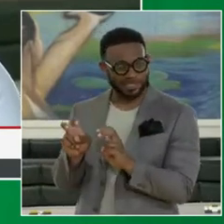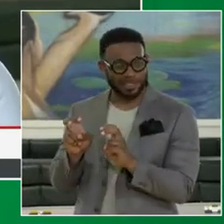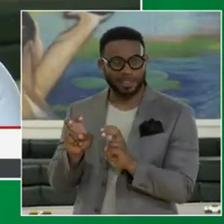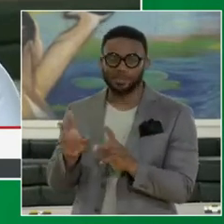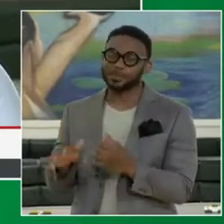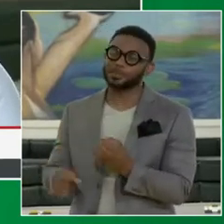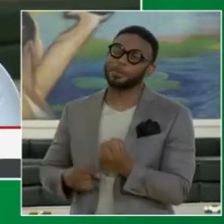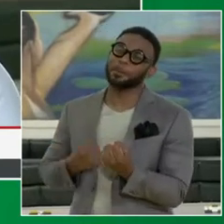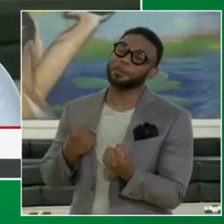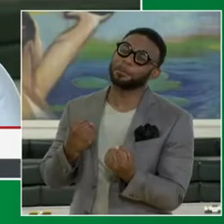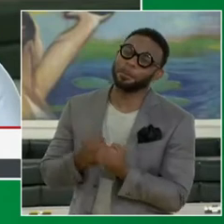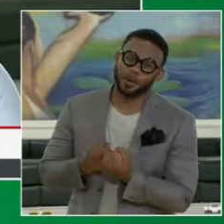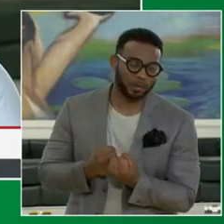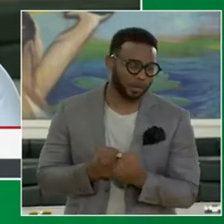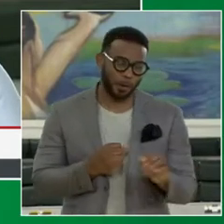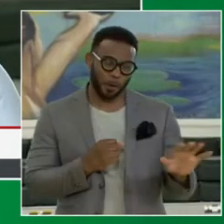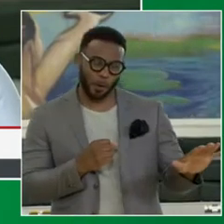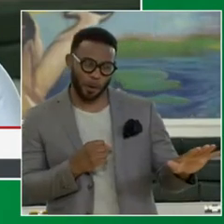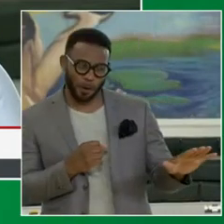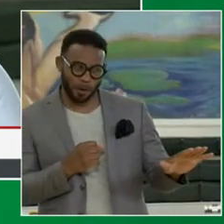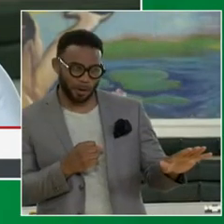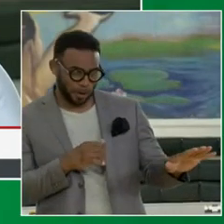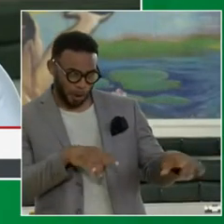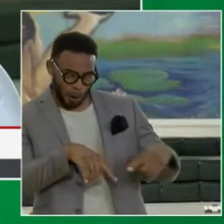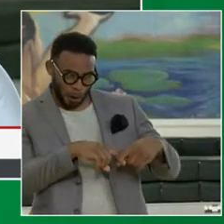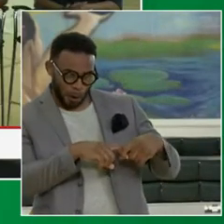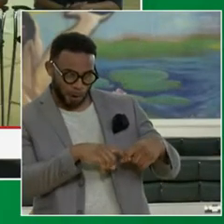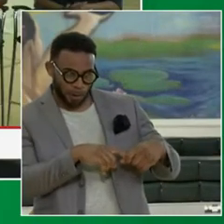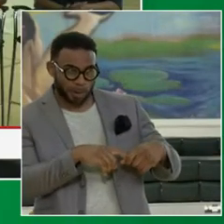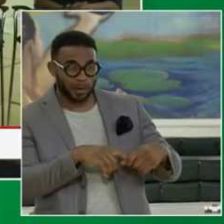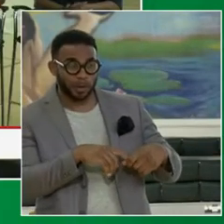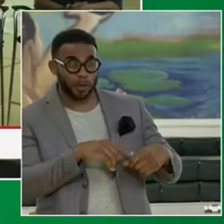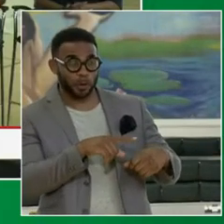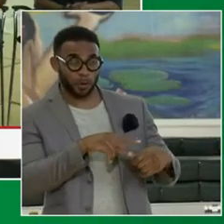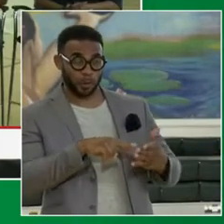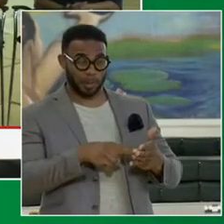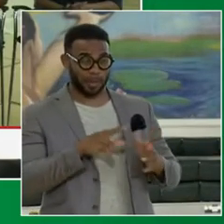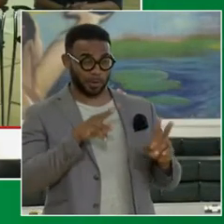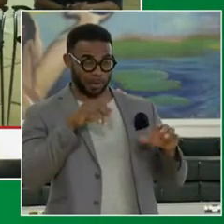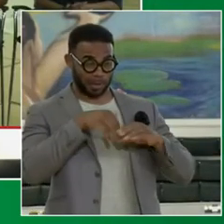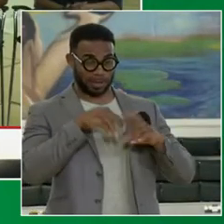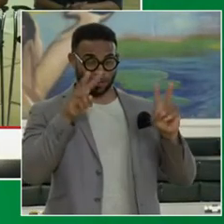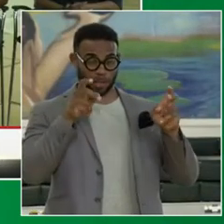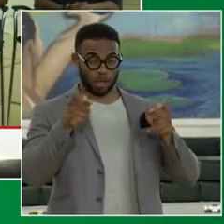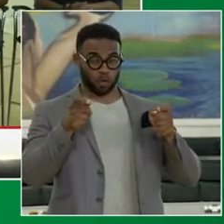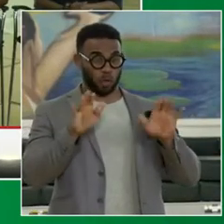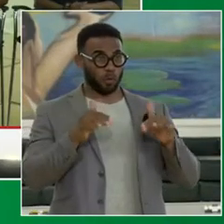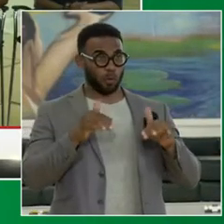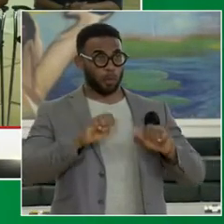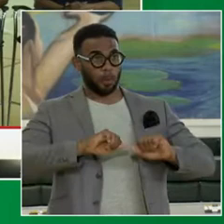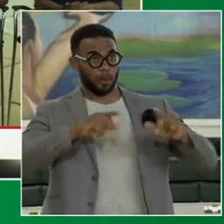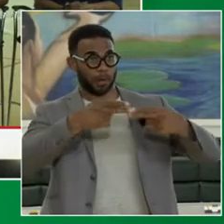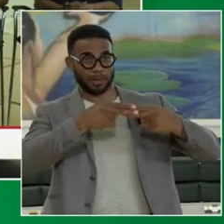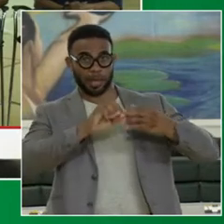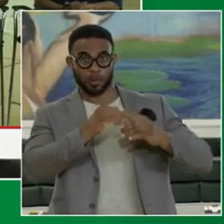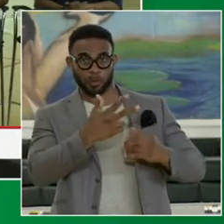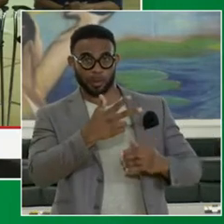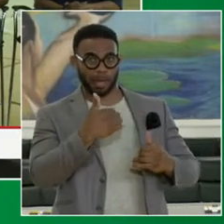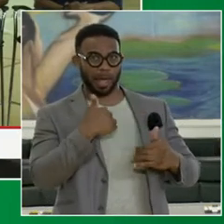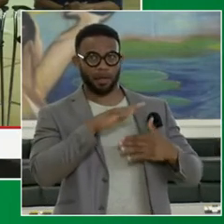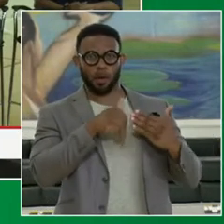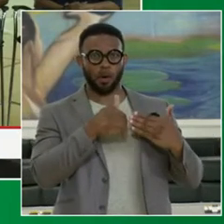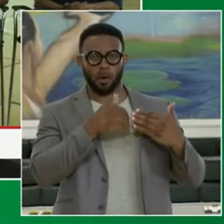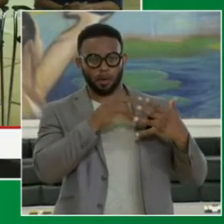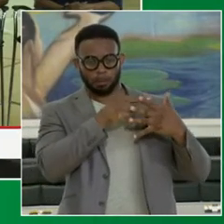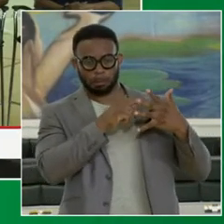so supportive. So we've got a whole slide, too. If the control room, they're listening right now, they're going to put up slide number 3, which has this whole